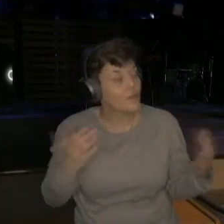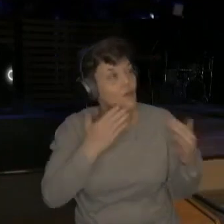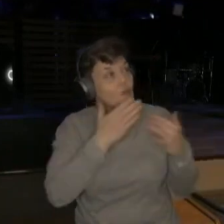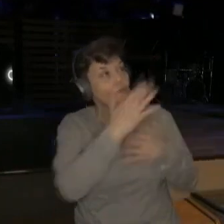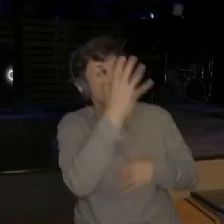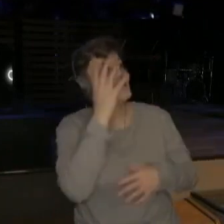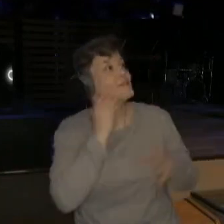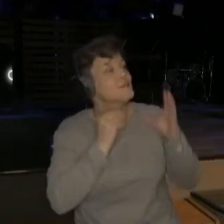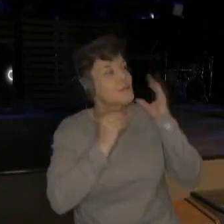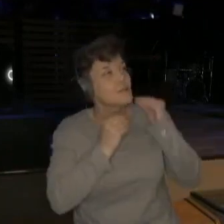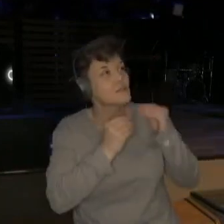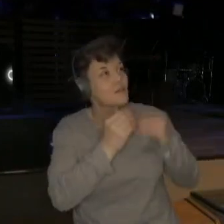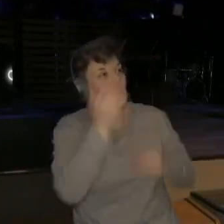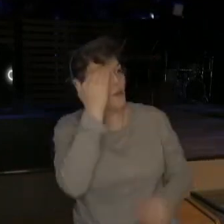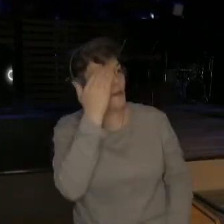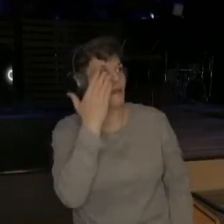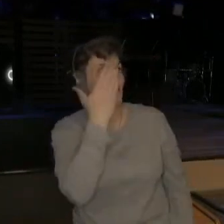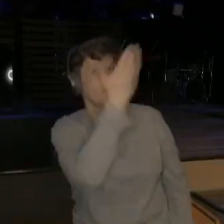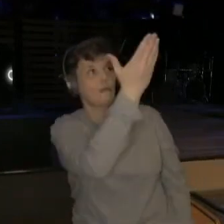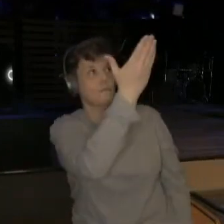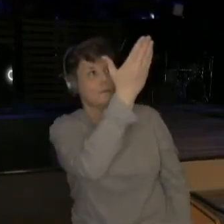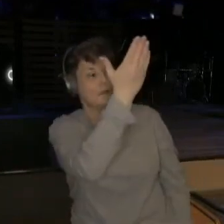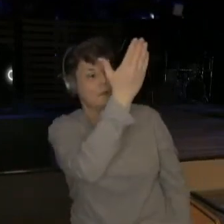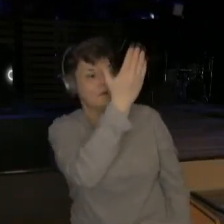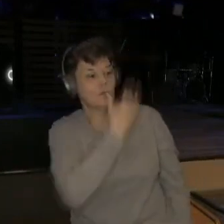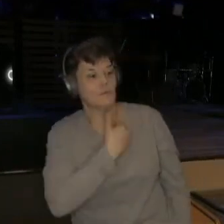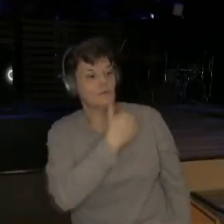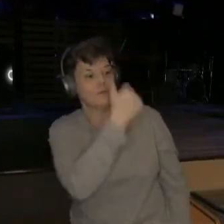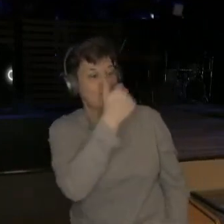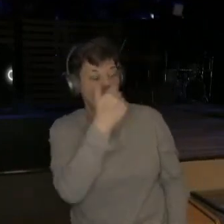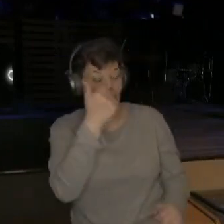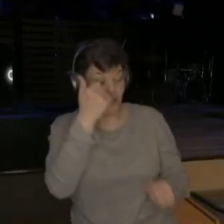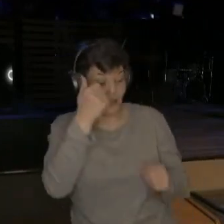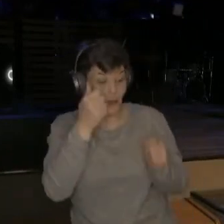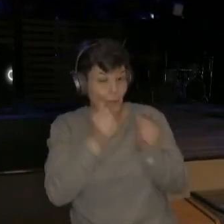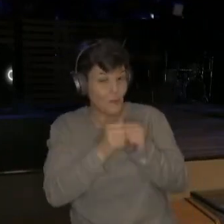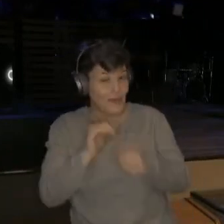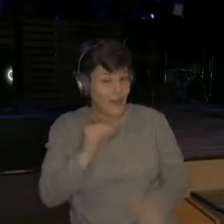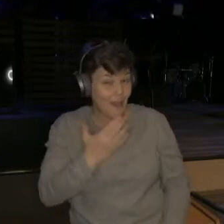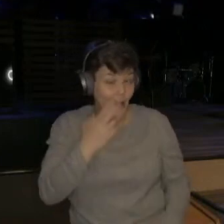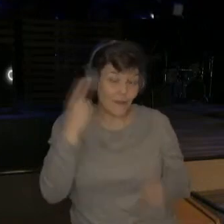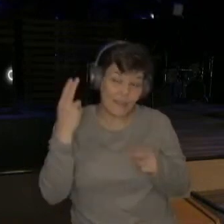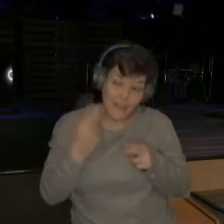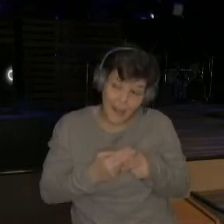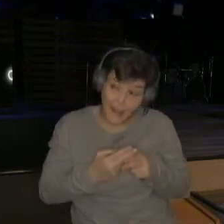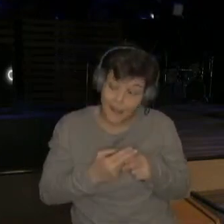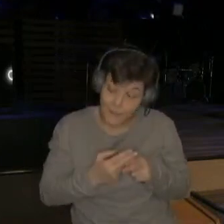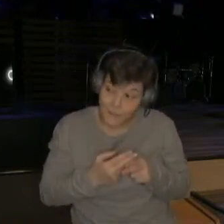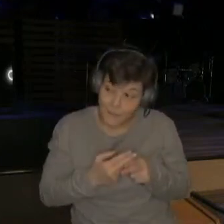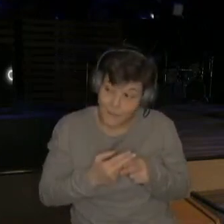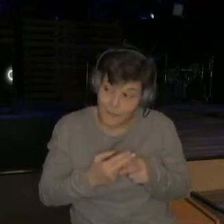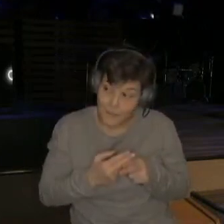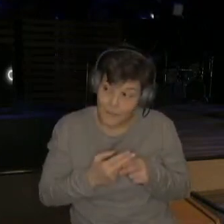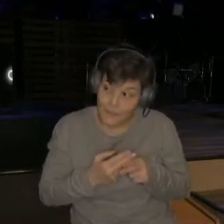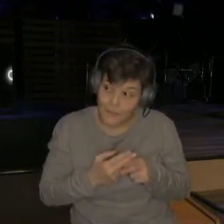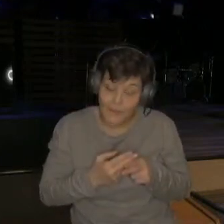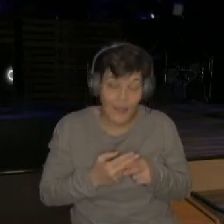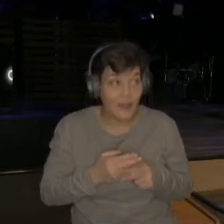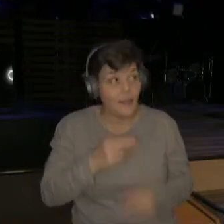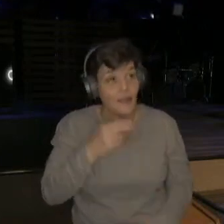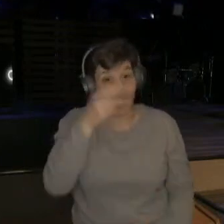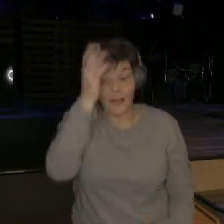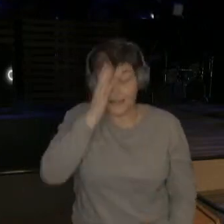him who has called us by name and invited us to come to him through a